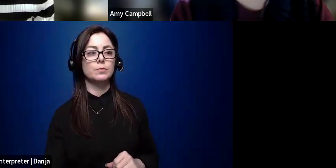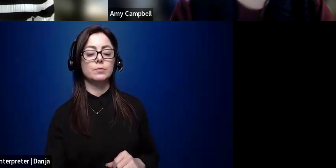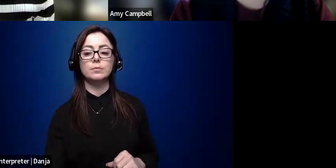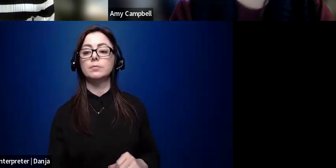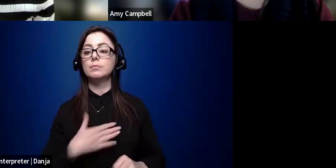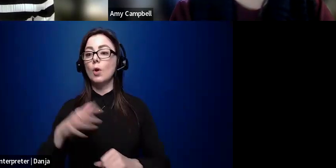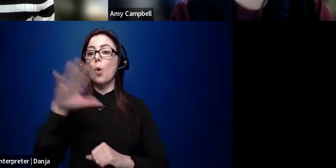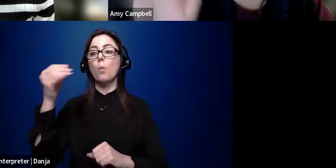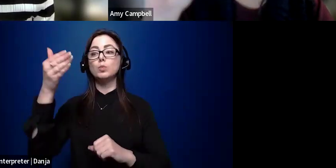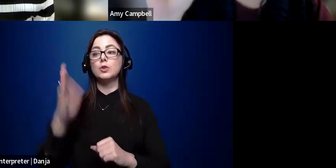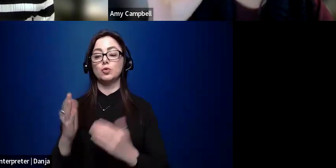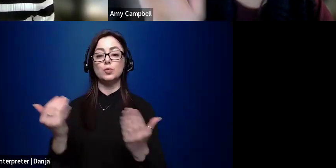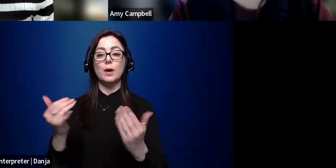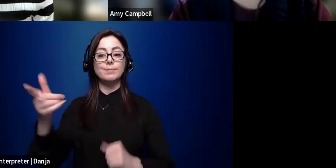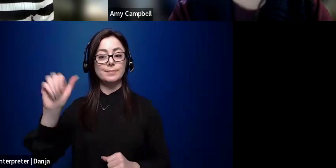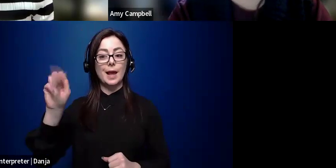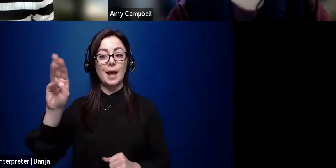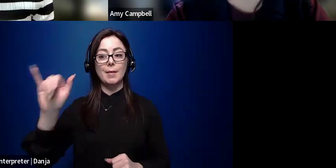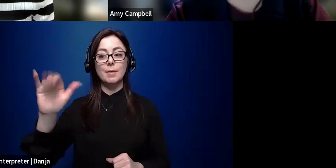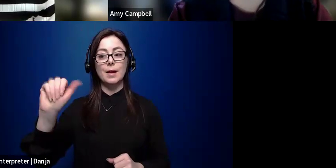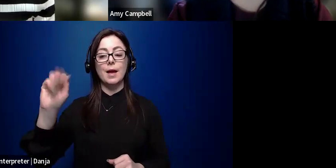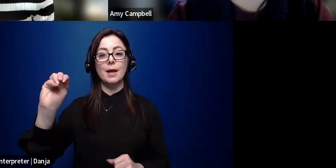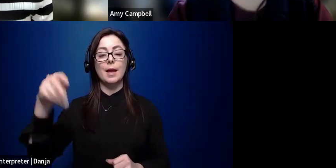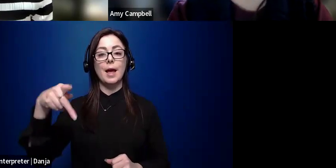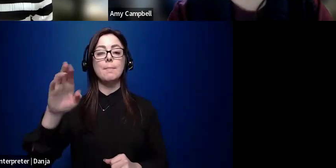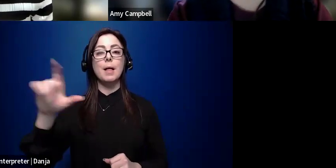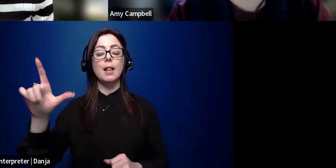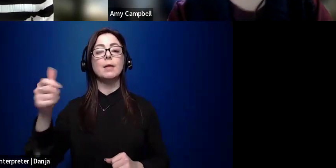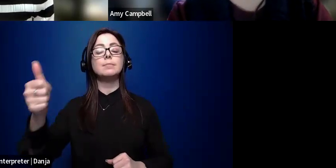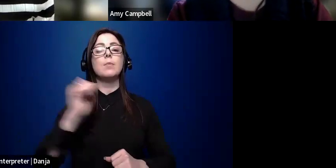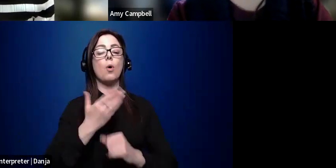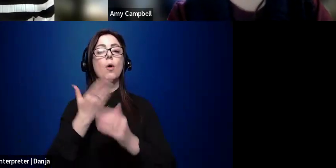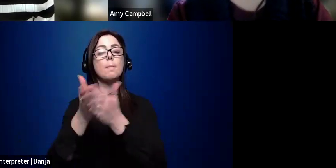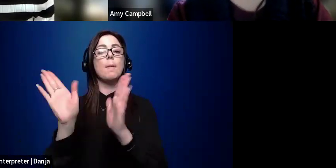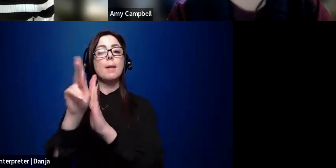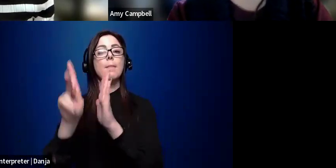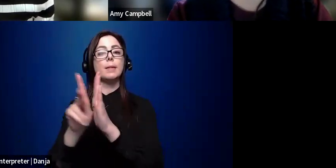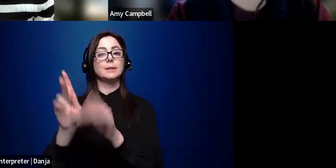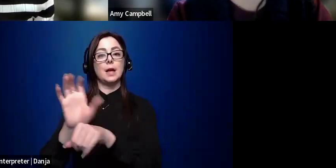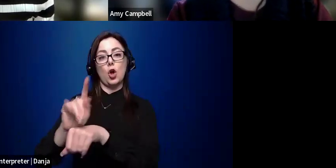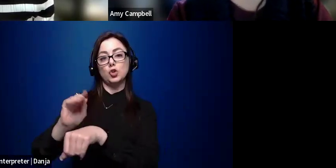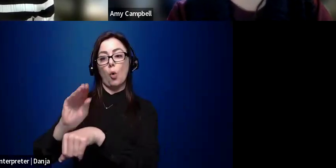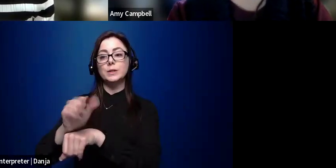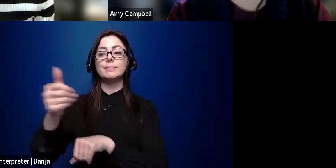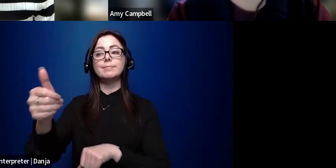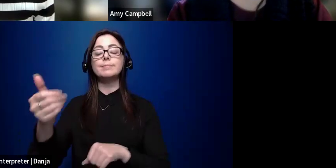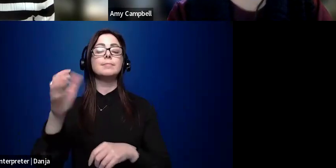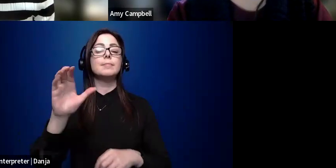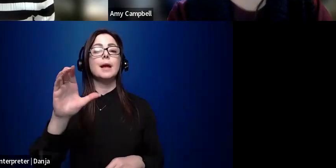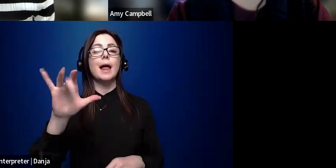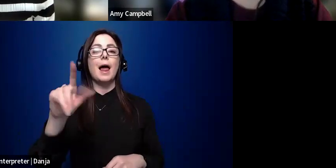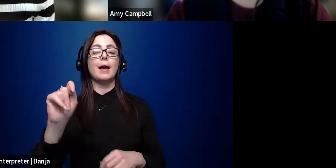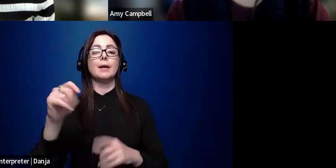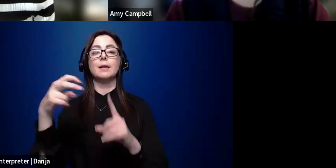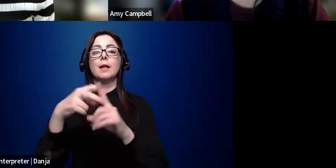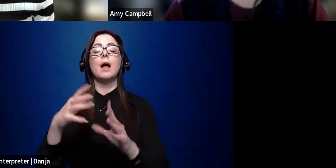Amy Campbell, who is our public policy consultant, and she's a multi-client lobbyist who's been working on